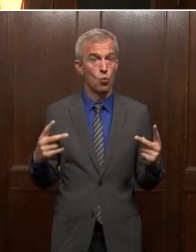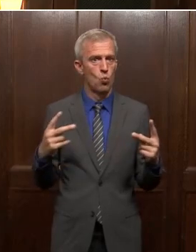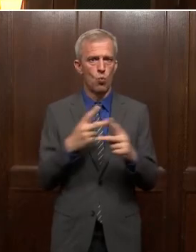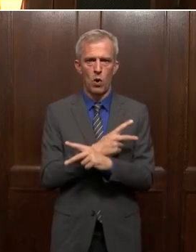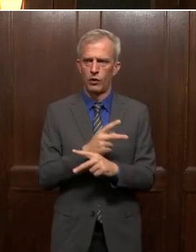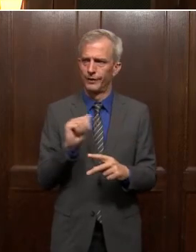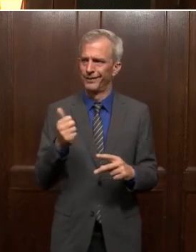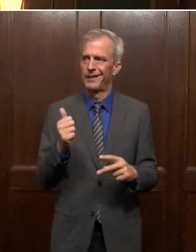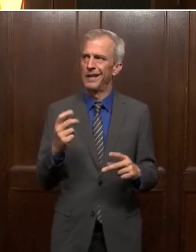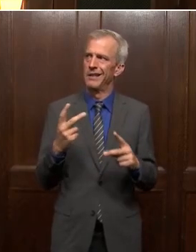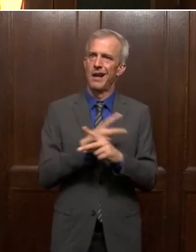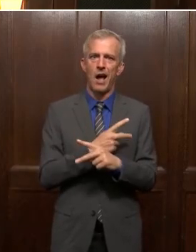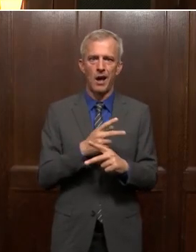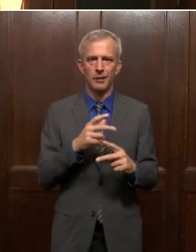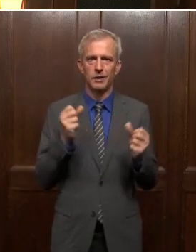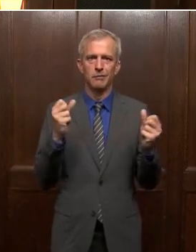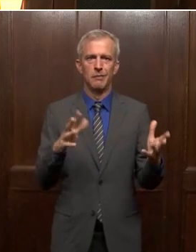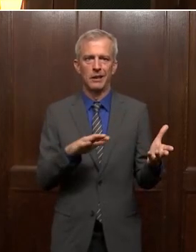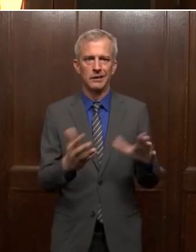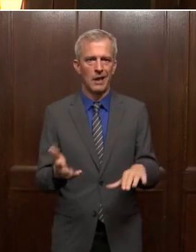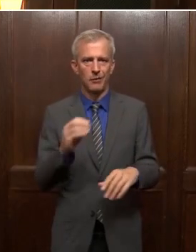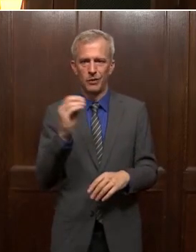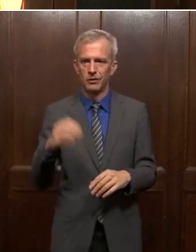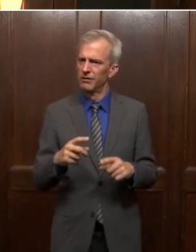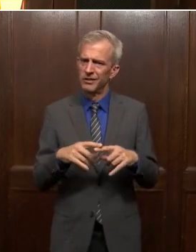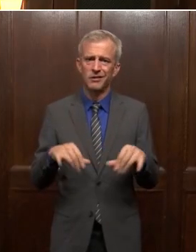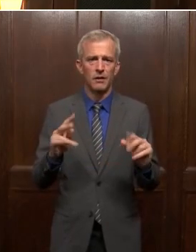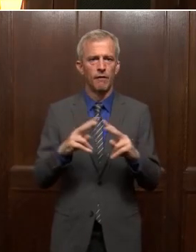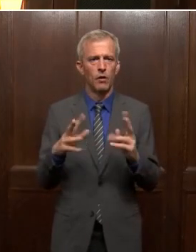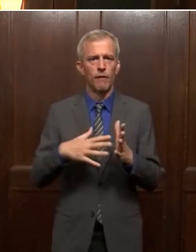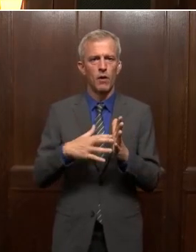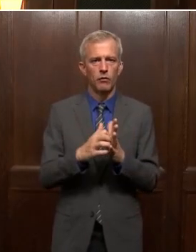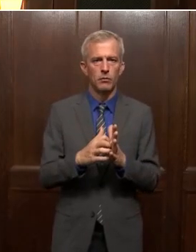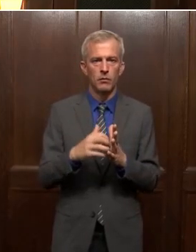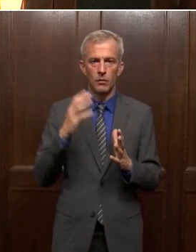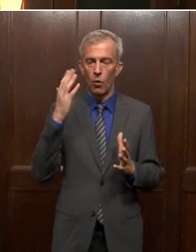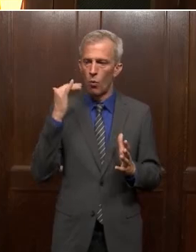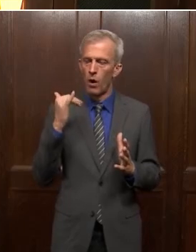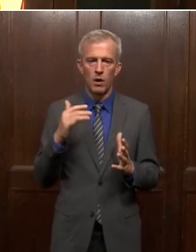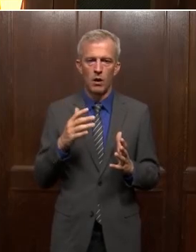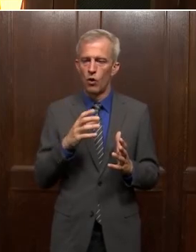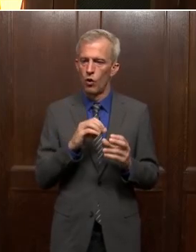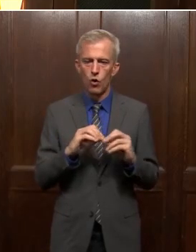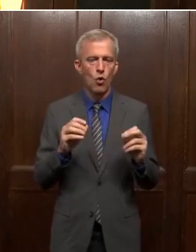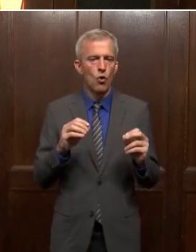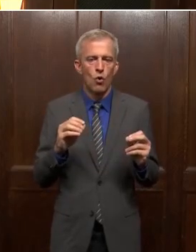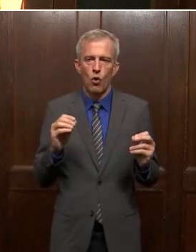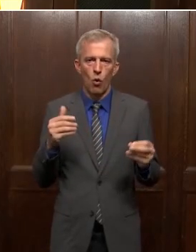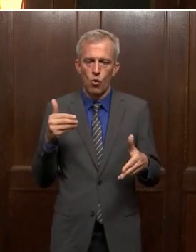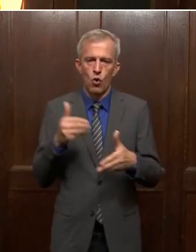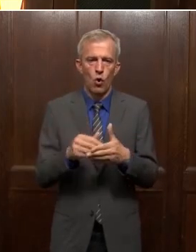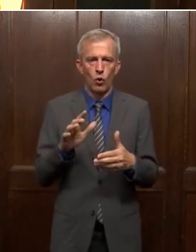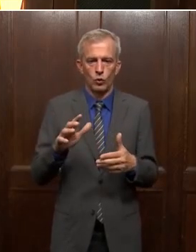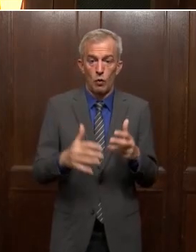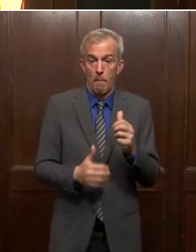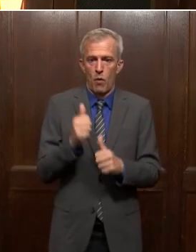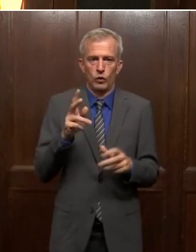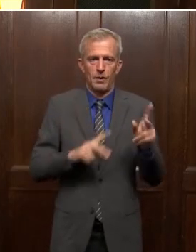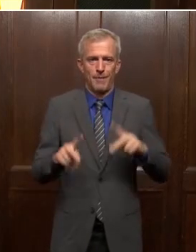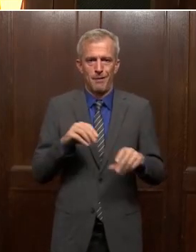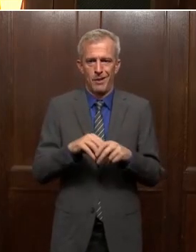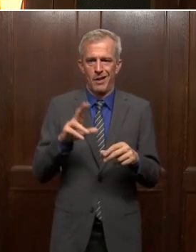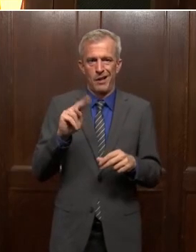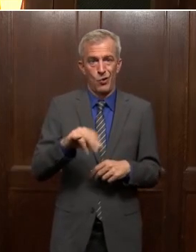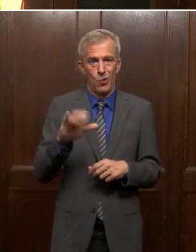deaths per capita, they're still very vulnerable because probably nowhere close to a majority of their city has been exposed to this. So they